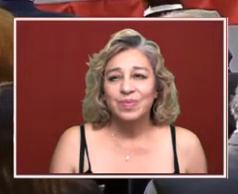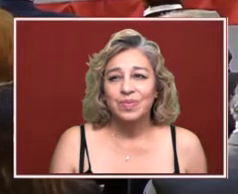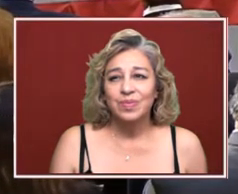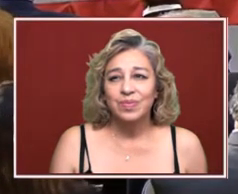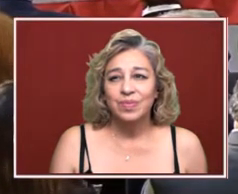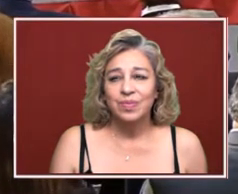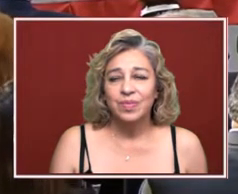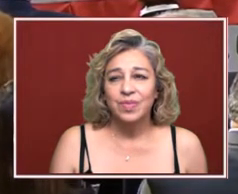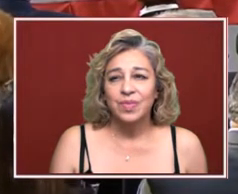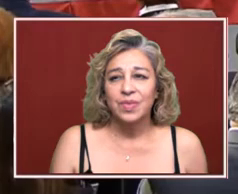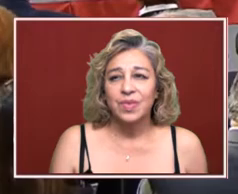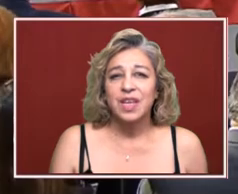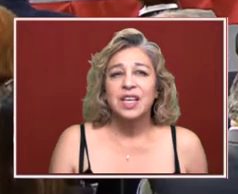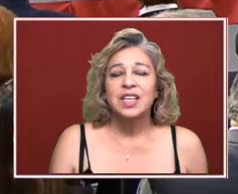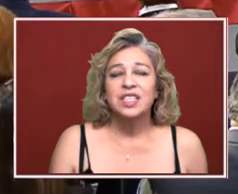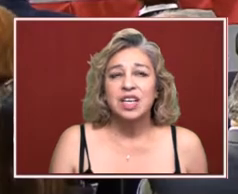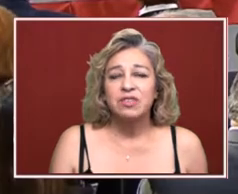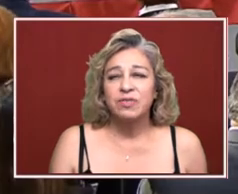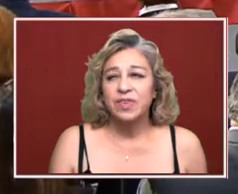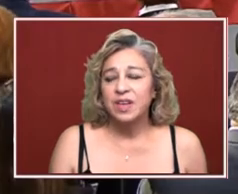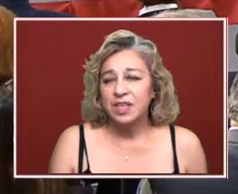La autodeterminación.